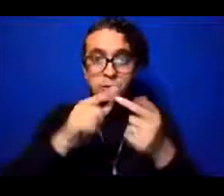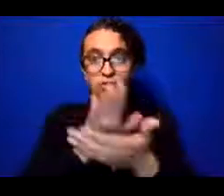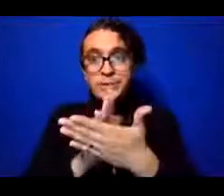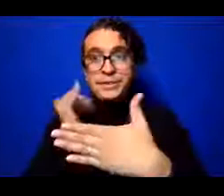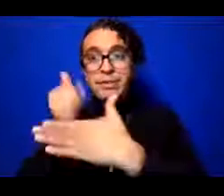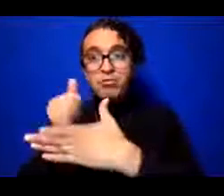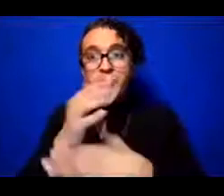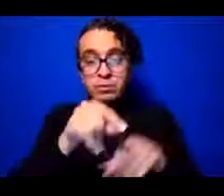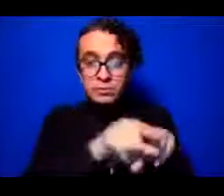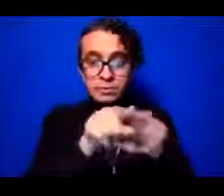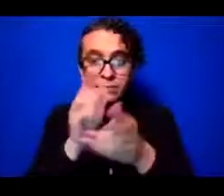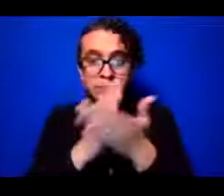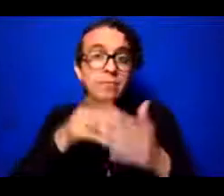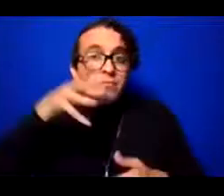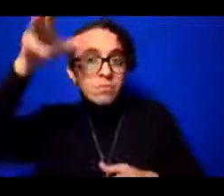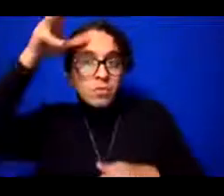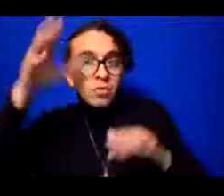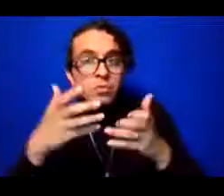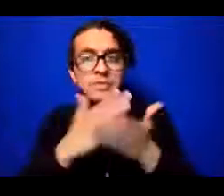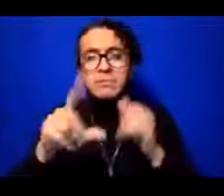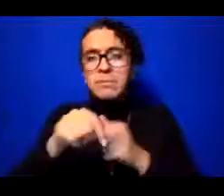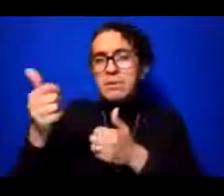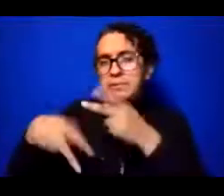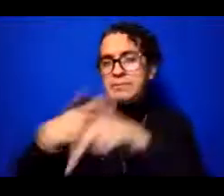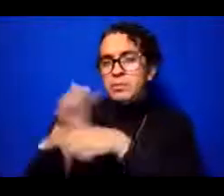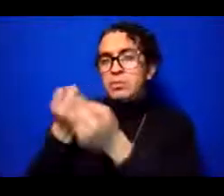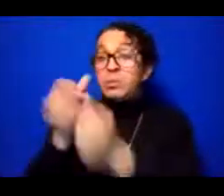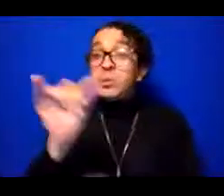addition to some parent groups and other sites of support.